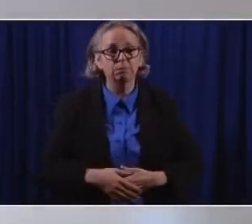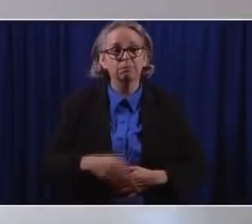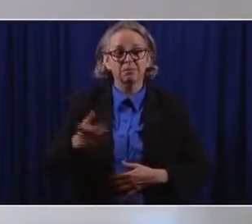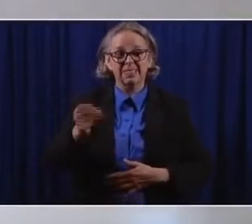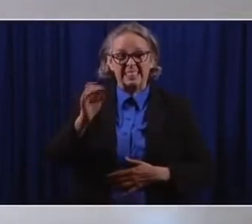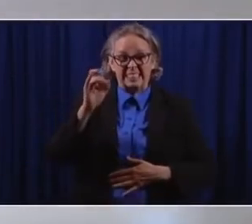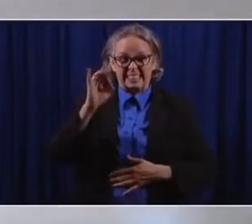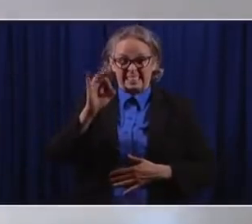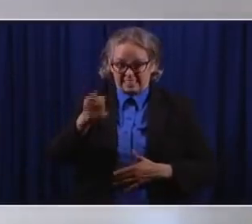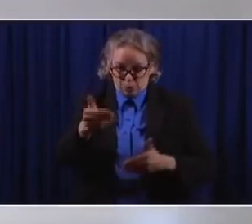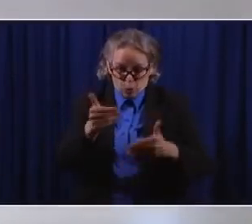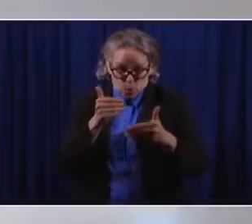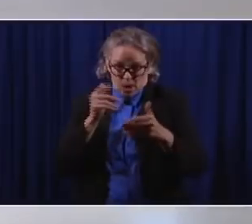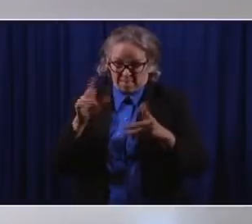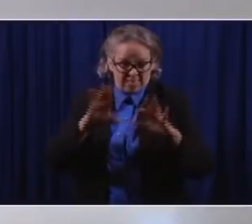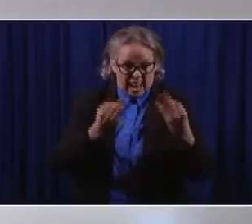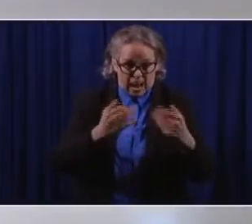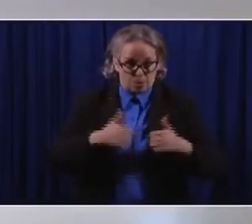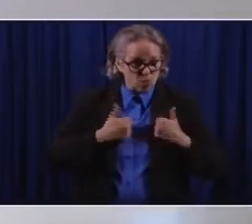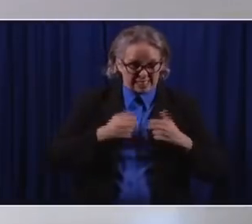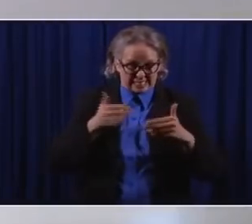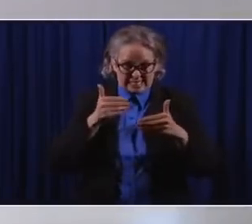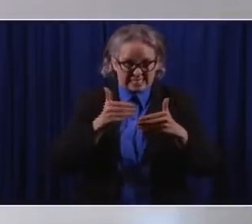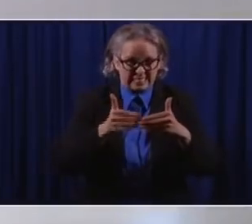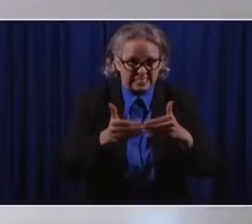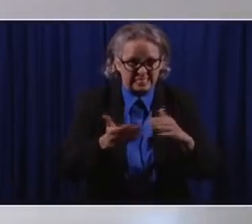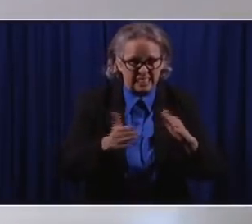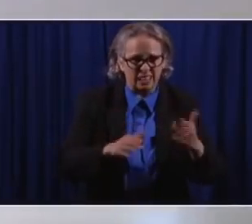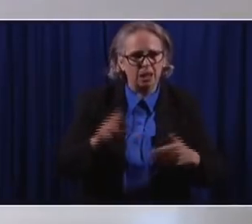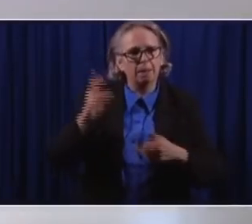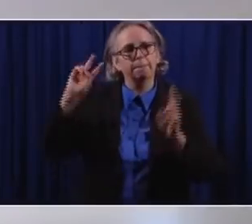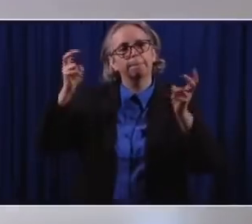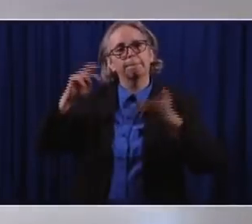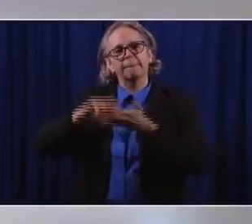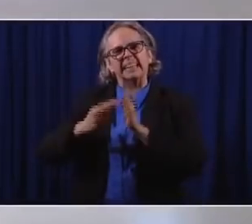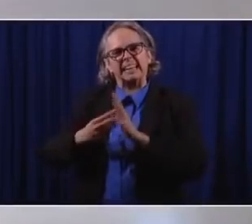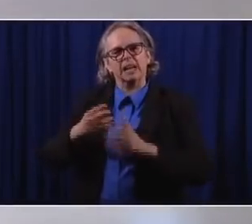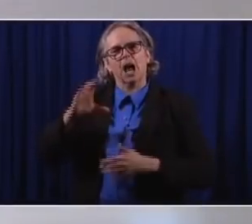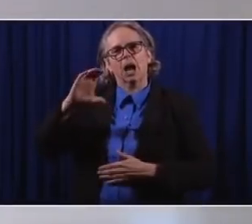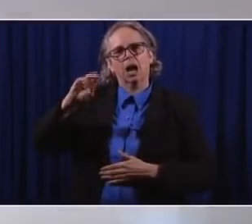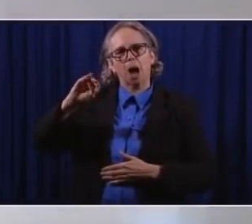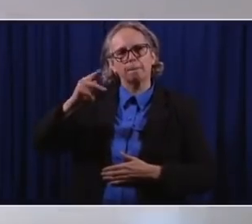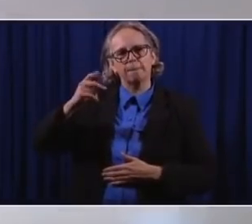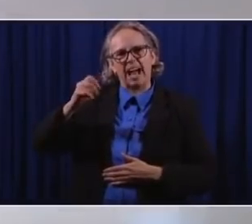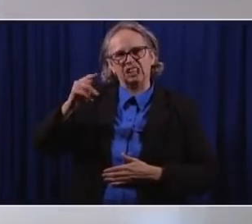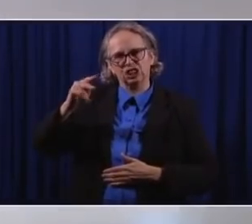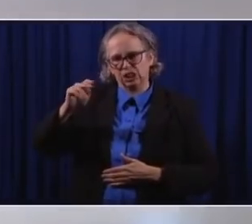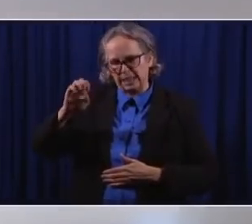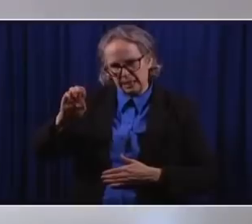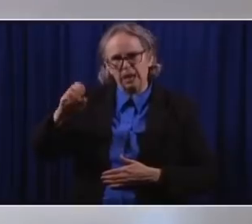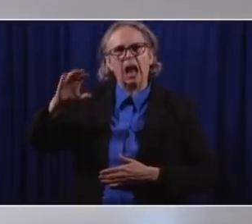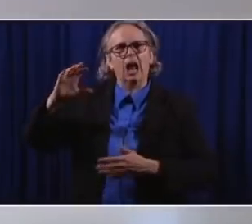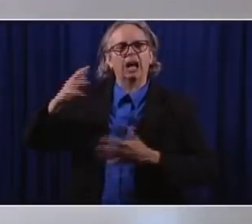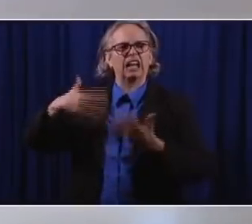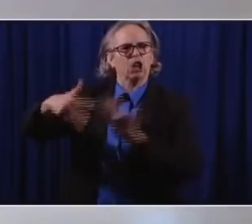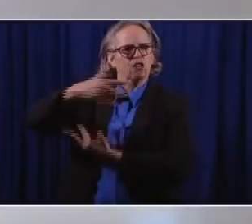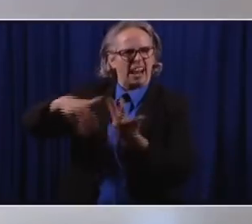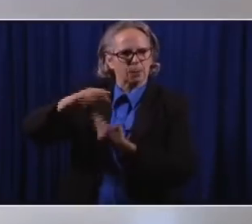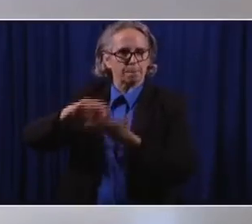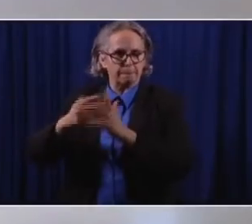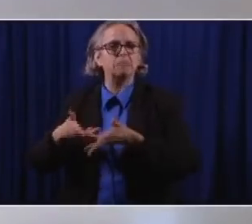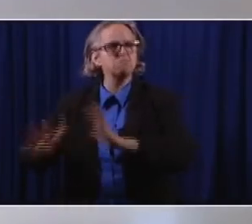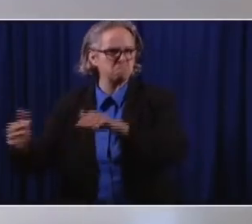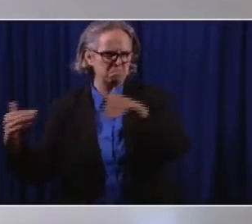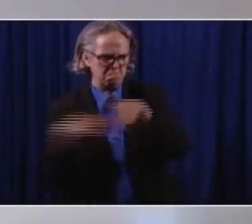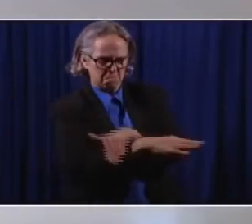compassionate interaction is vital to the quality and preservation of life. So a few examples would be maybe a resident who is grieving